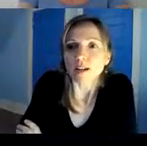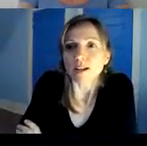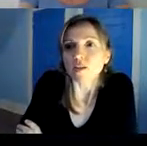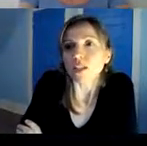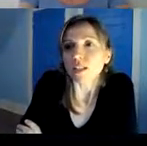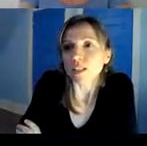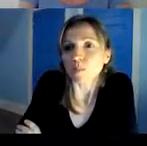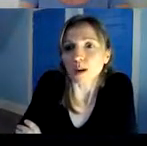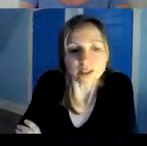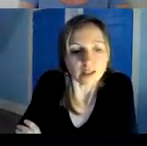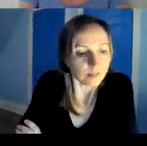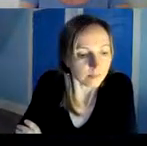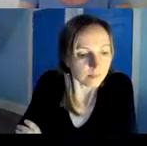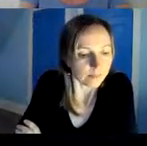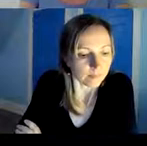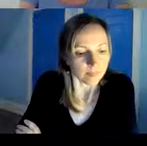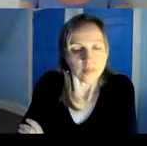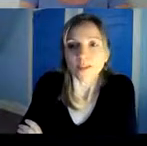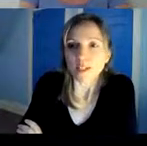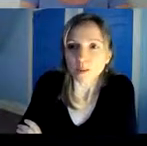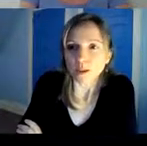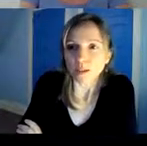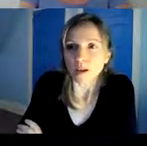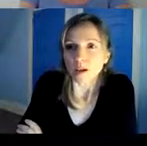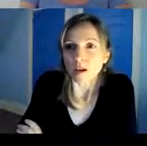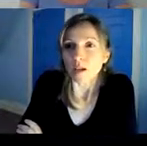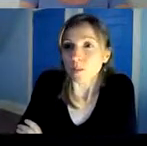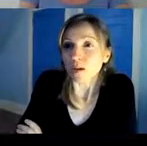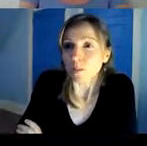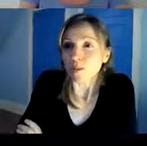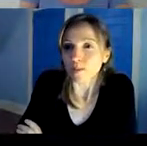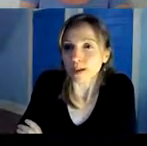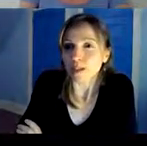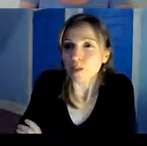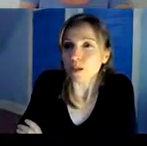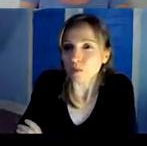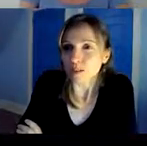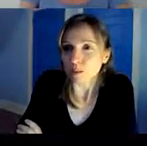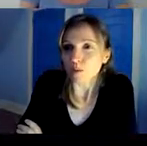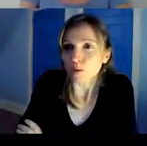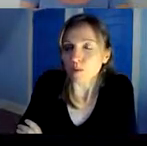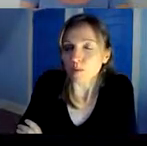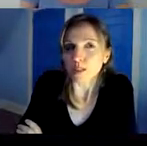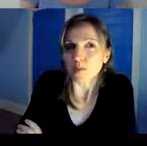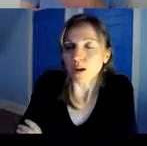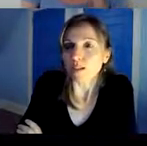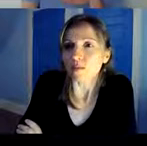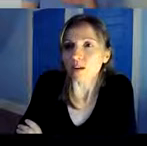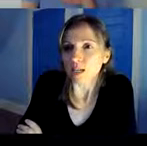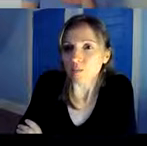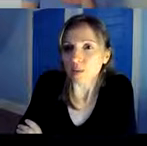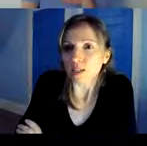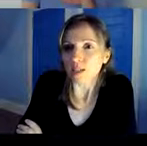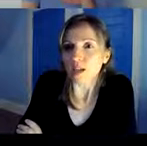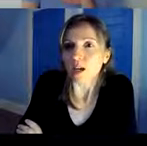shrub, and you see the seed pods there. The seed pods, it's part of the milkweed family, so they resemble the seed pods of